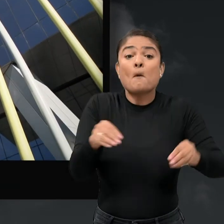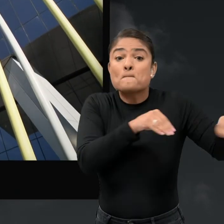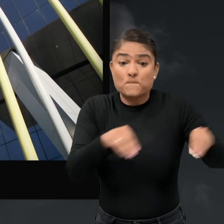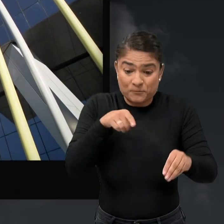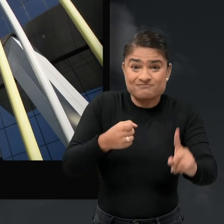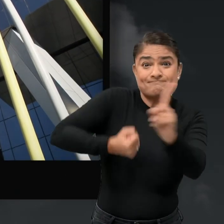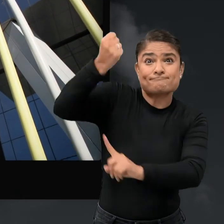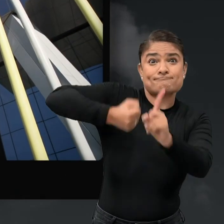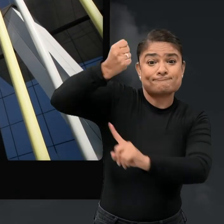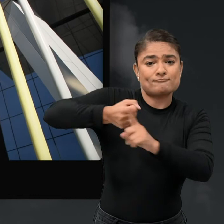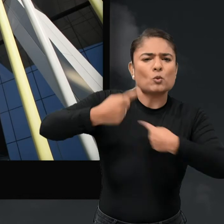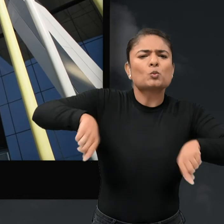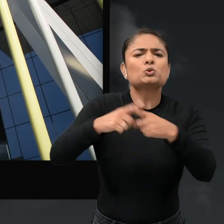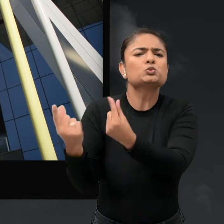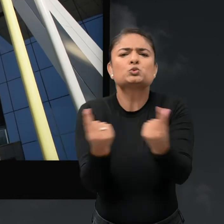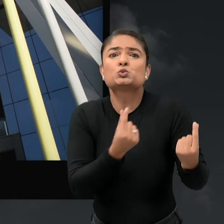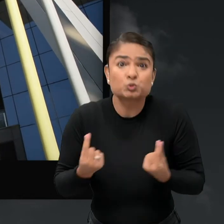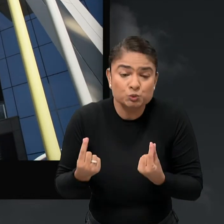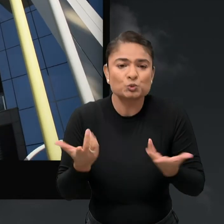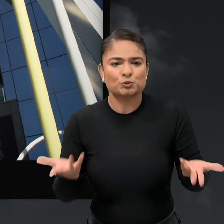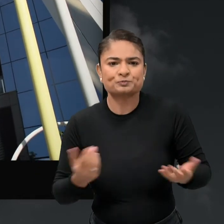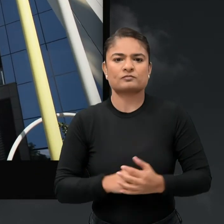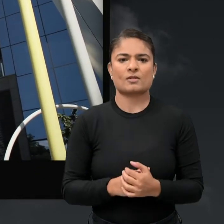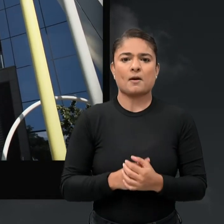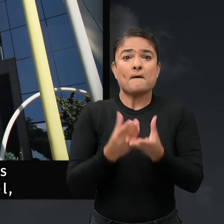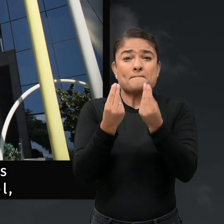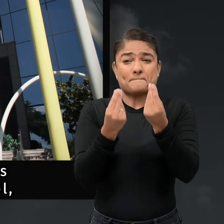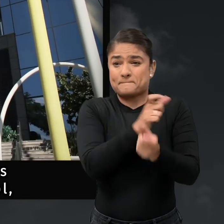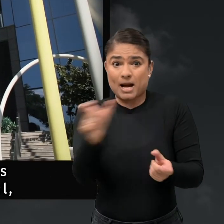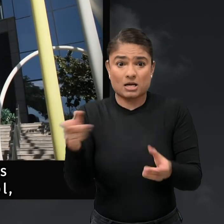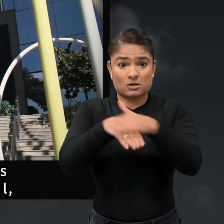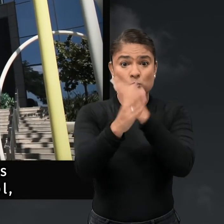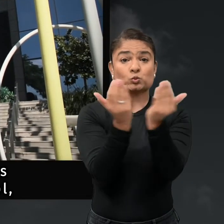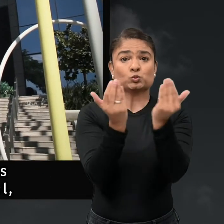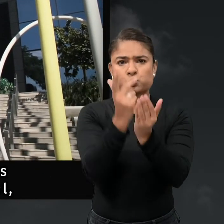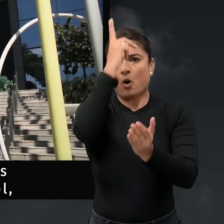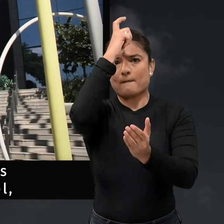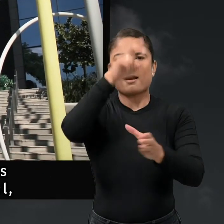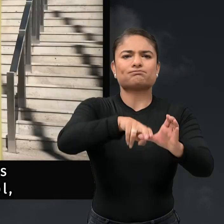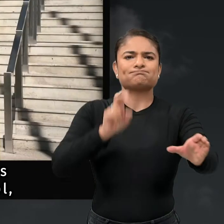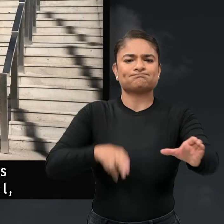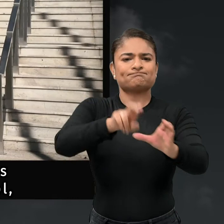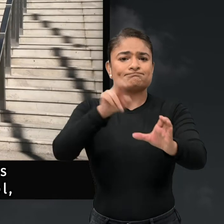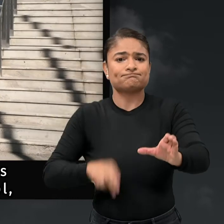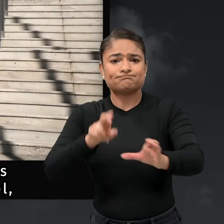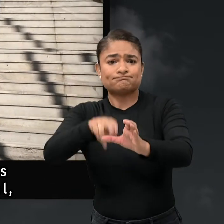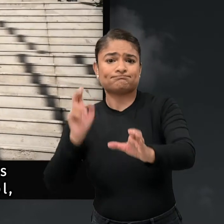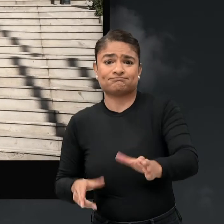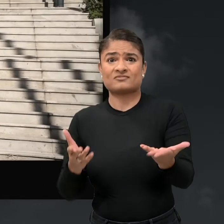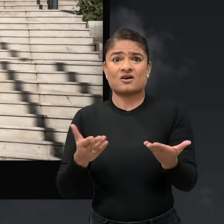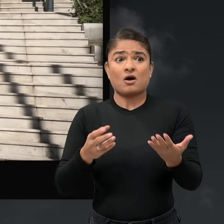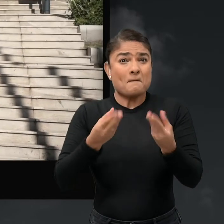informed this movement or this campaign was that there were a high number of learners with albinism dropping out of